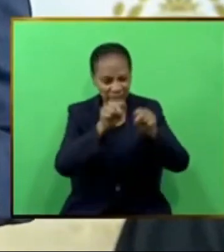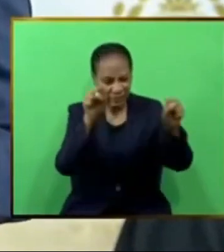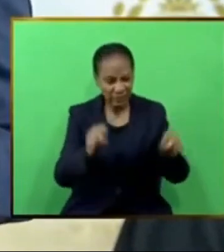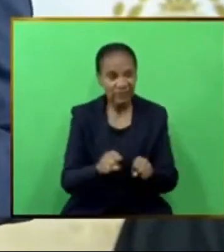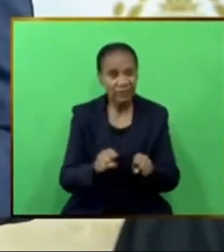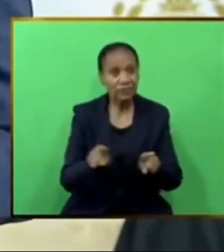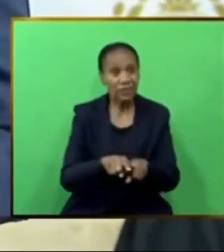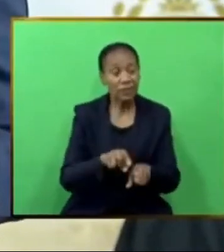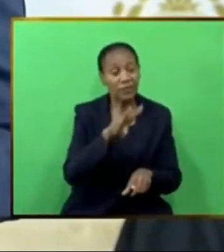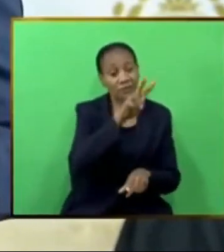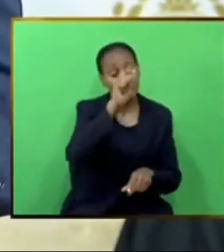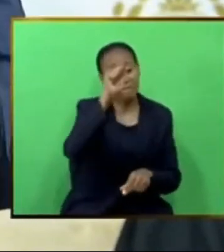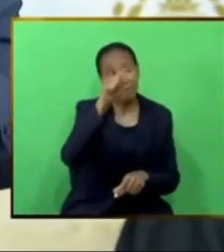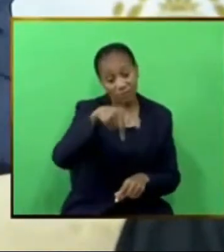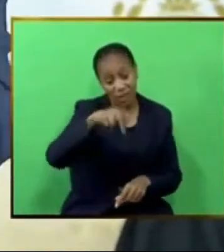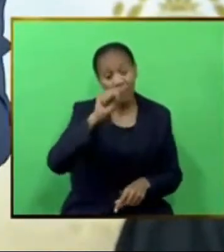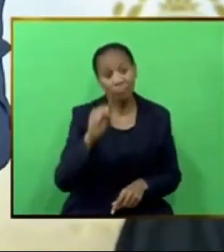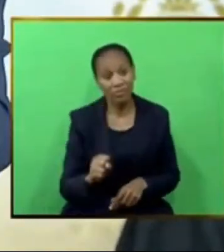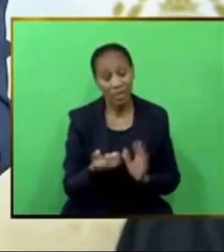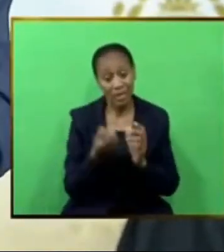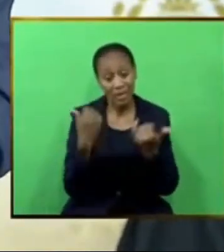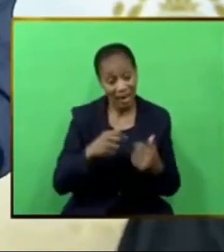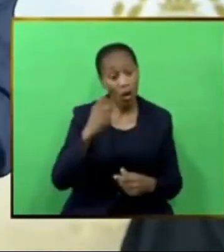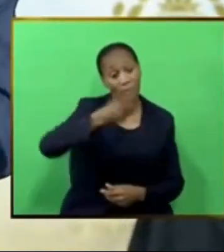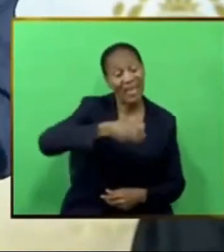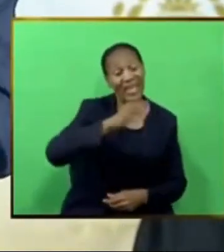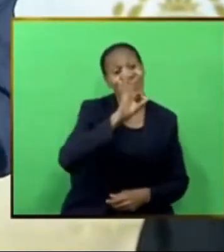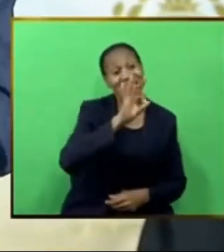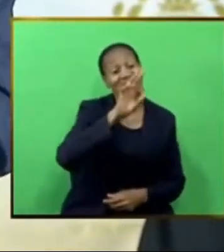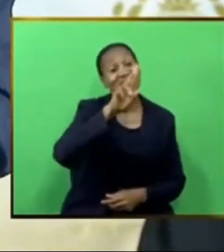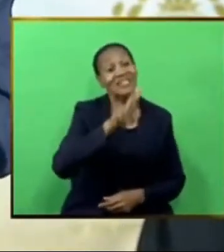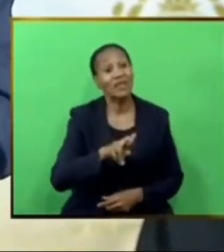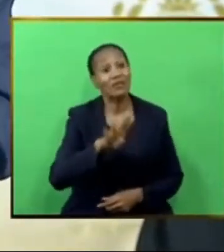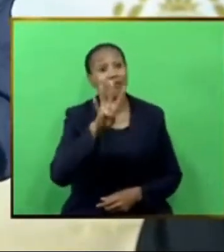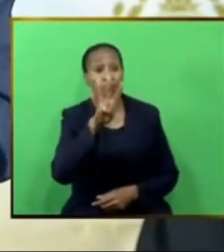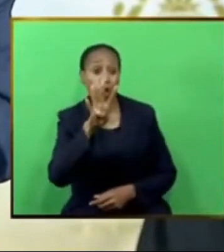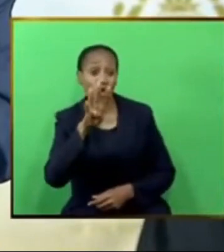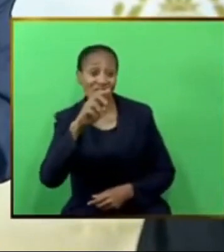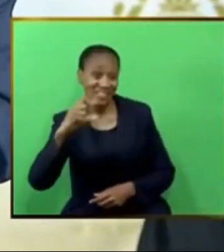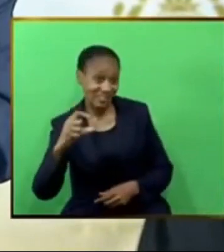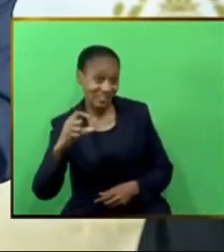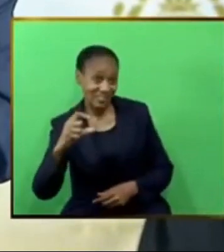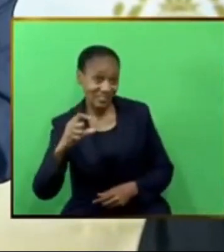as vapes to R3.04 per milliliter.